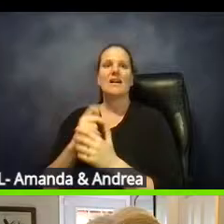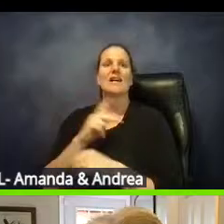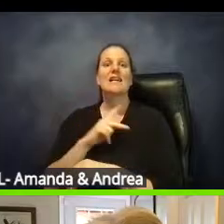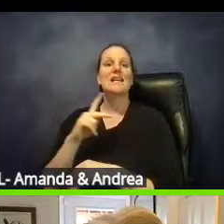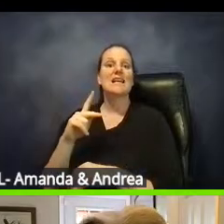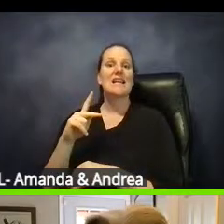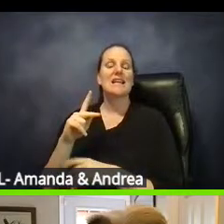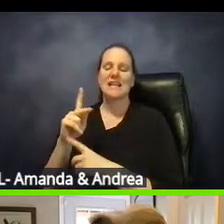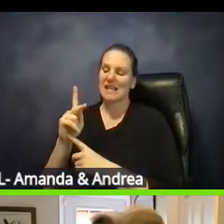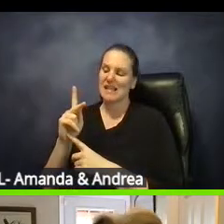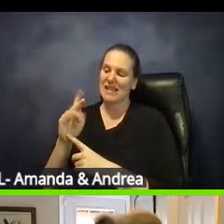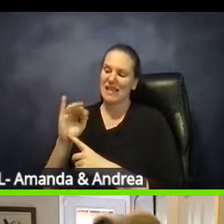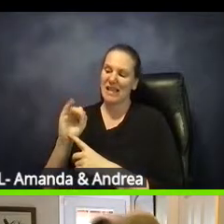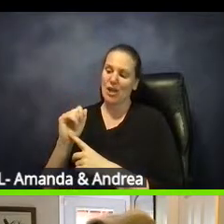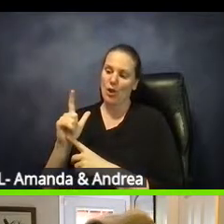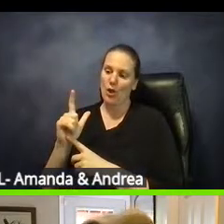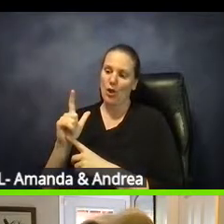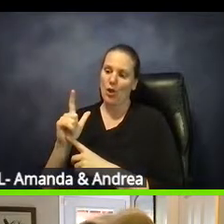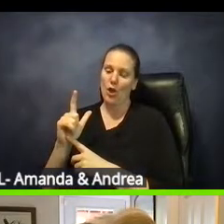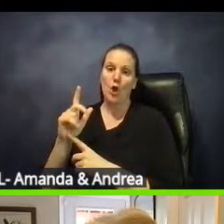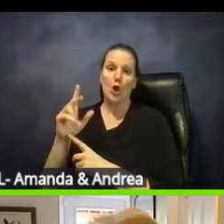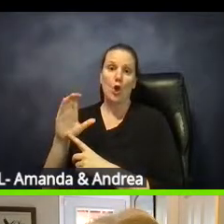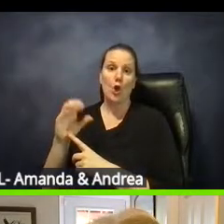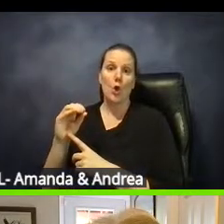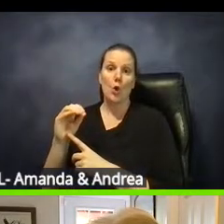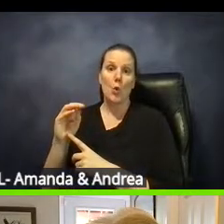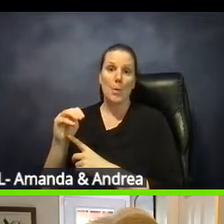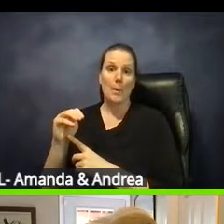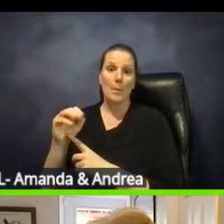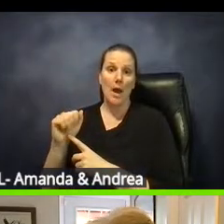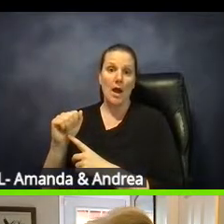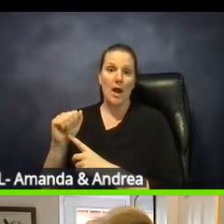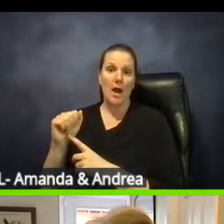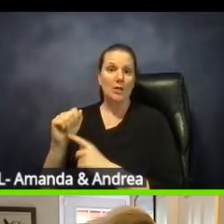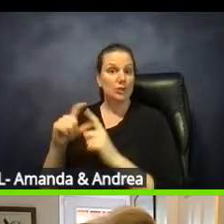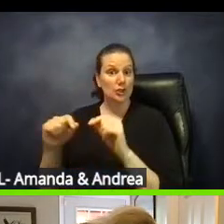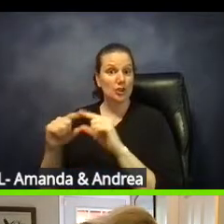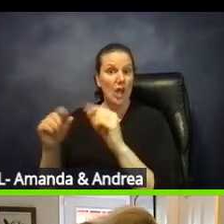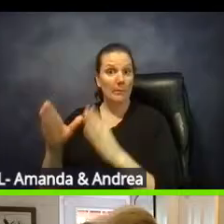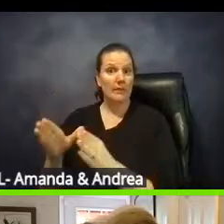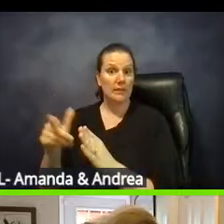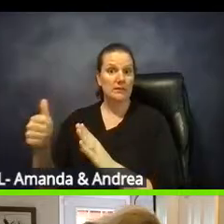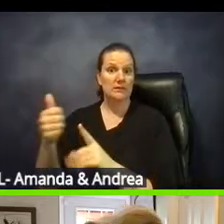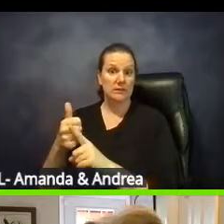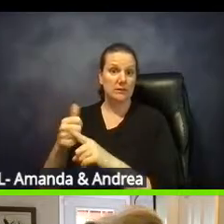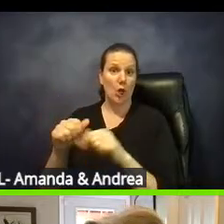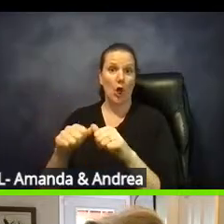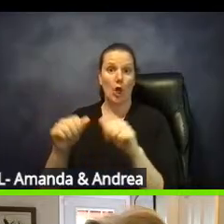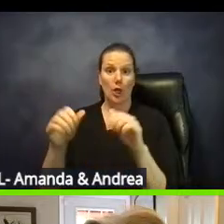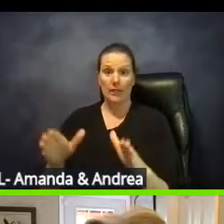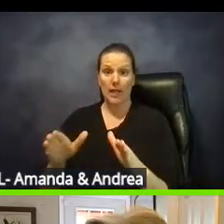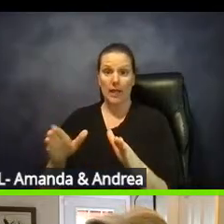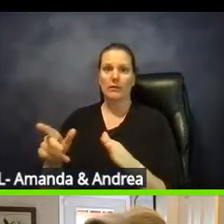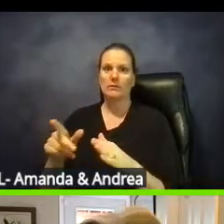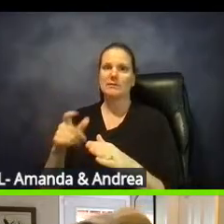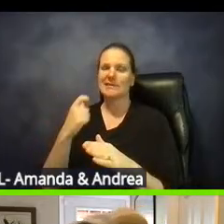Kengo Kuma, a very well-known Japanese architect, who recently designed the Tokyo